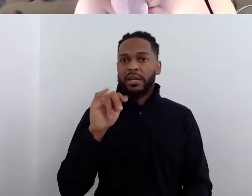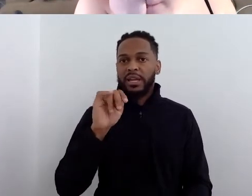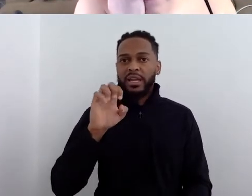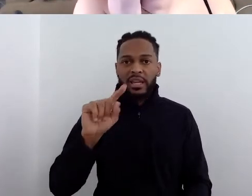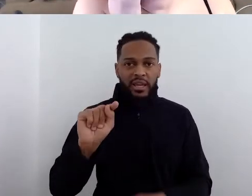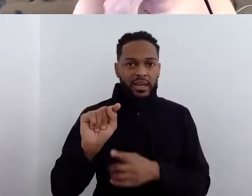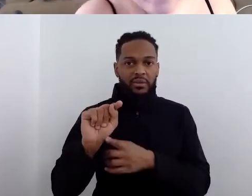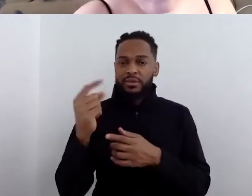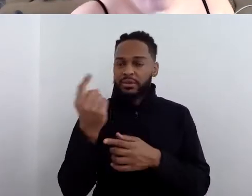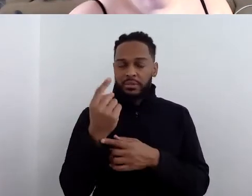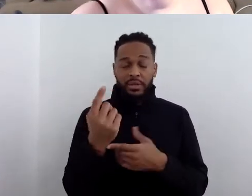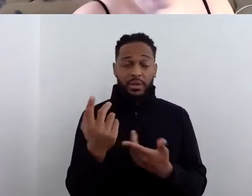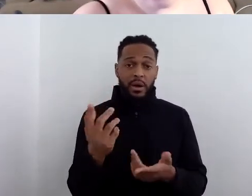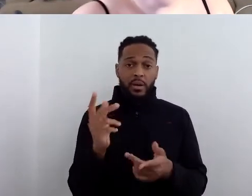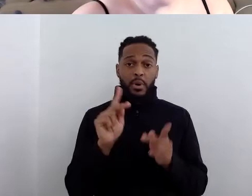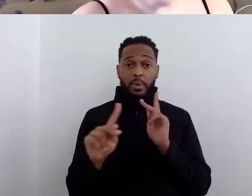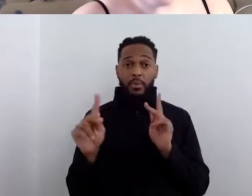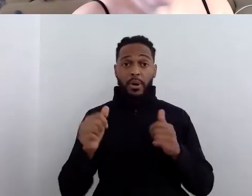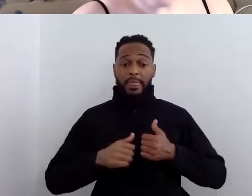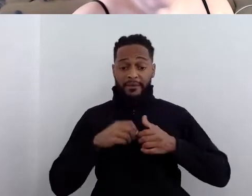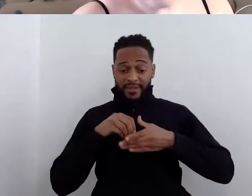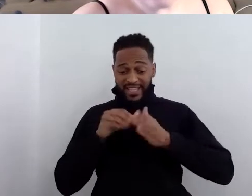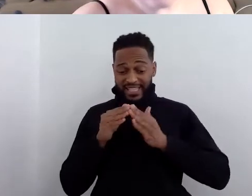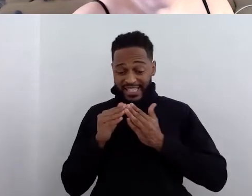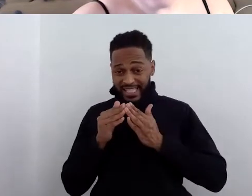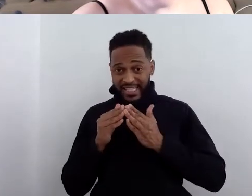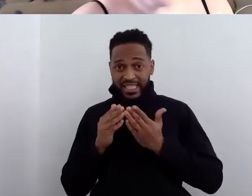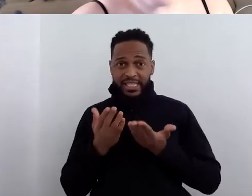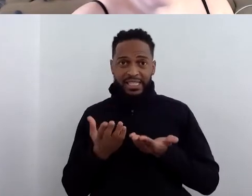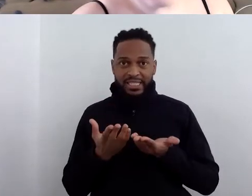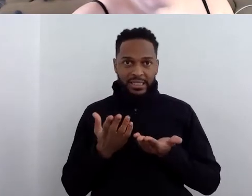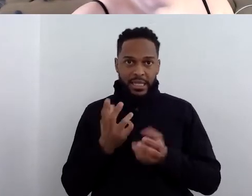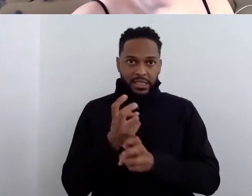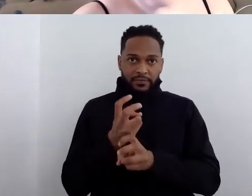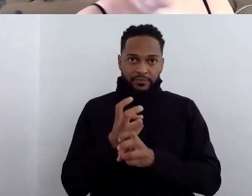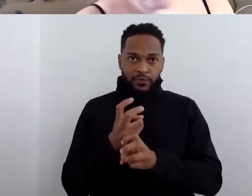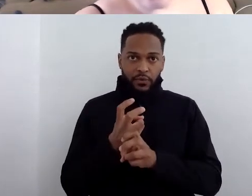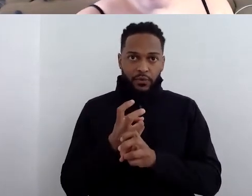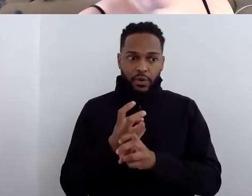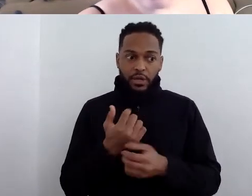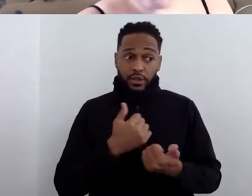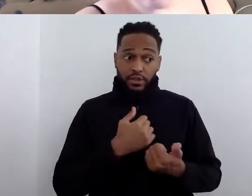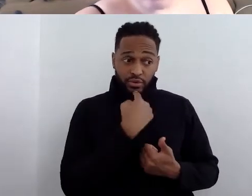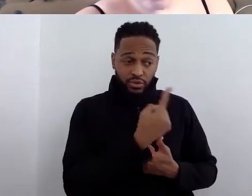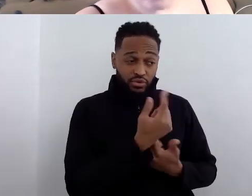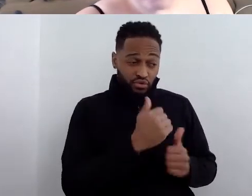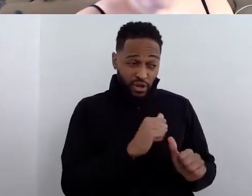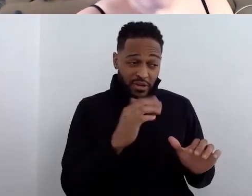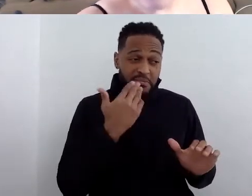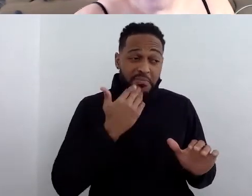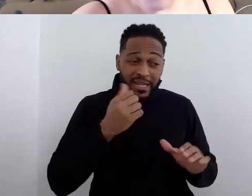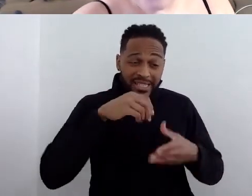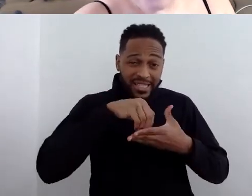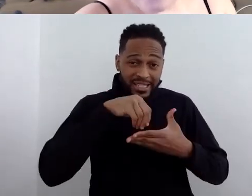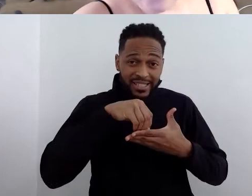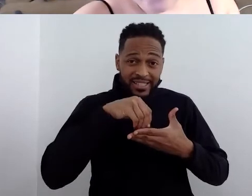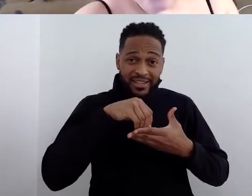people? Yeah, that's fine. Do the best you can inside. I think you have to be